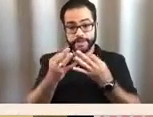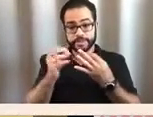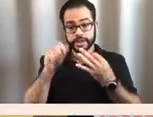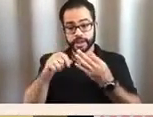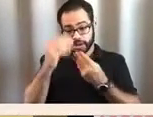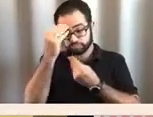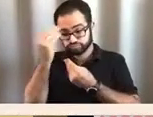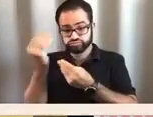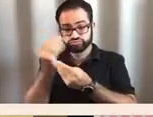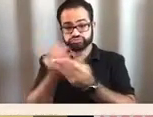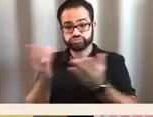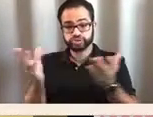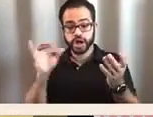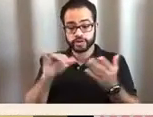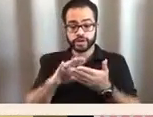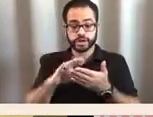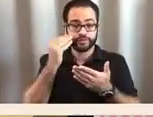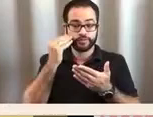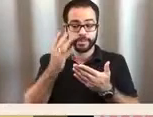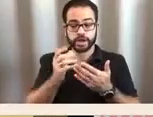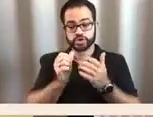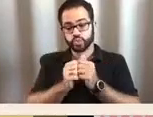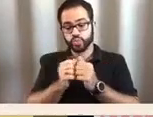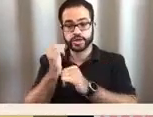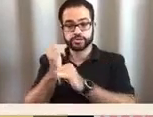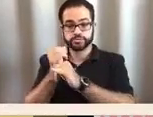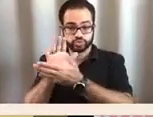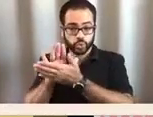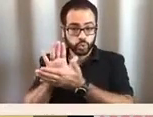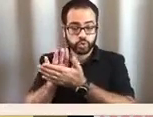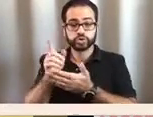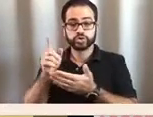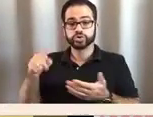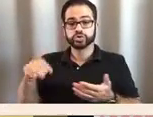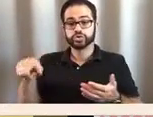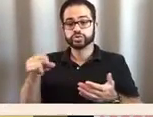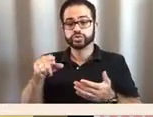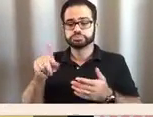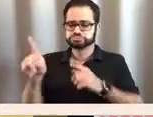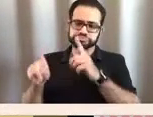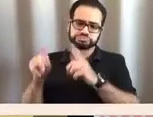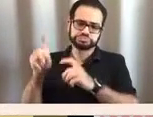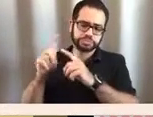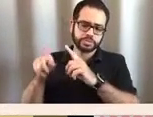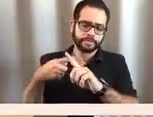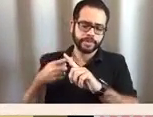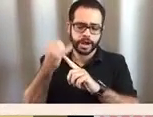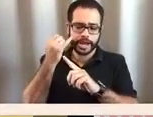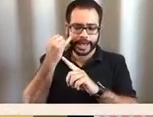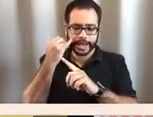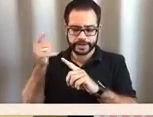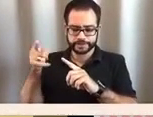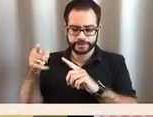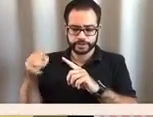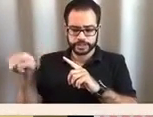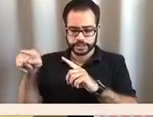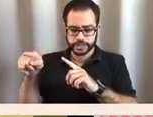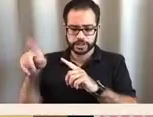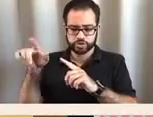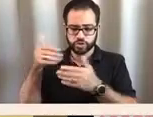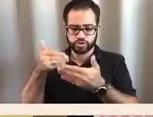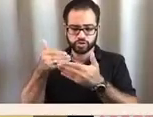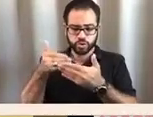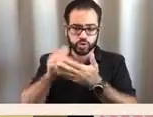this information with institutions, query about whether or not they, your